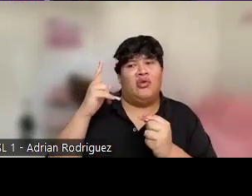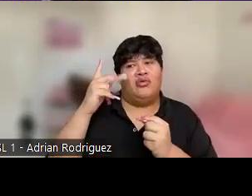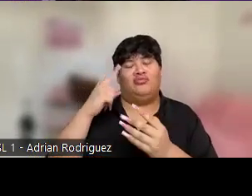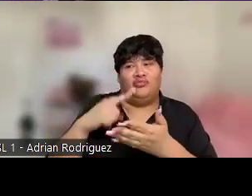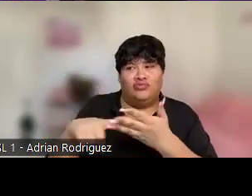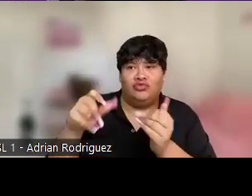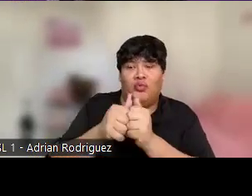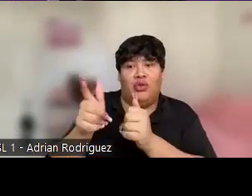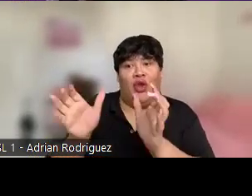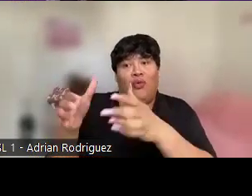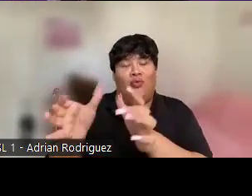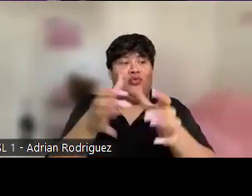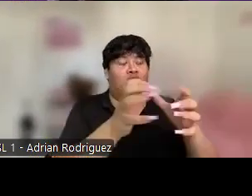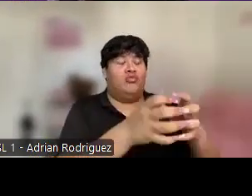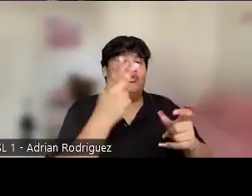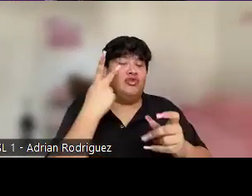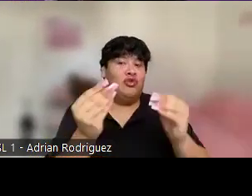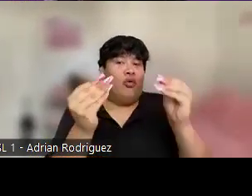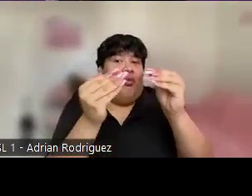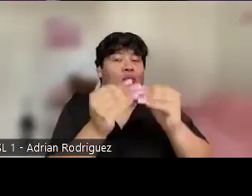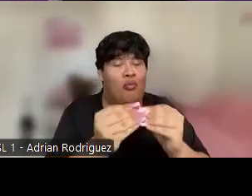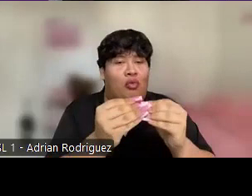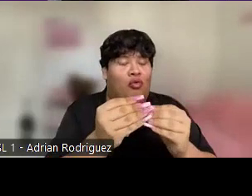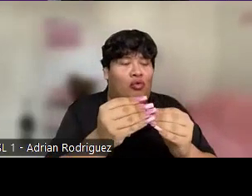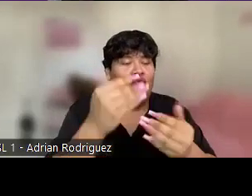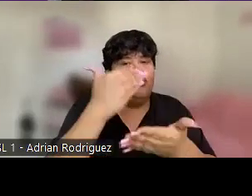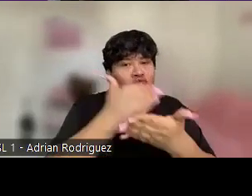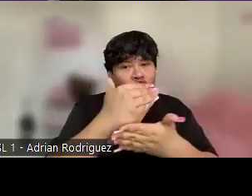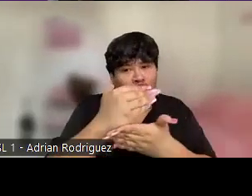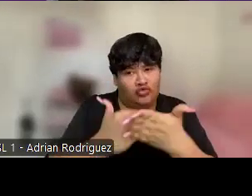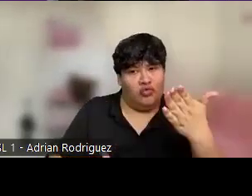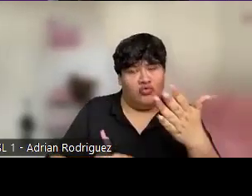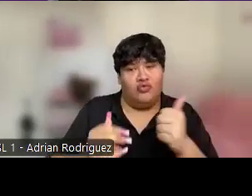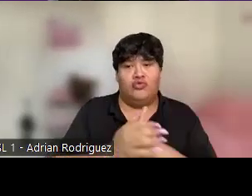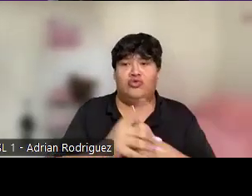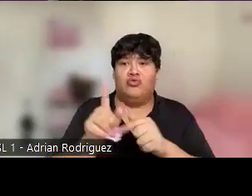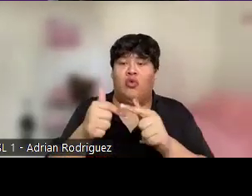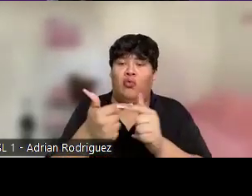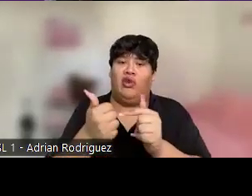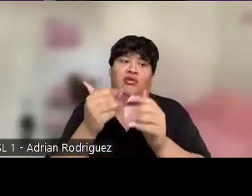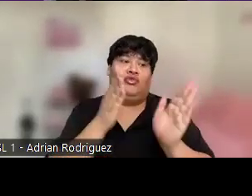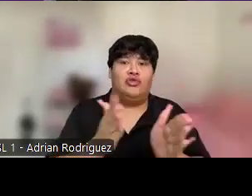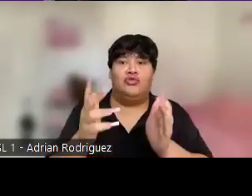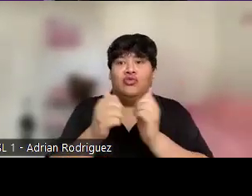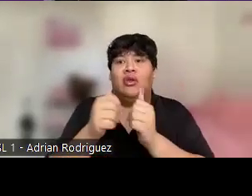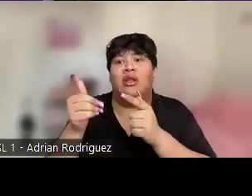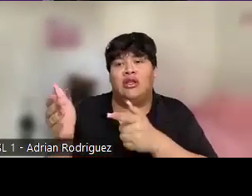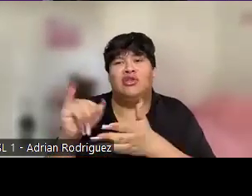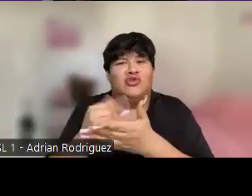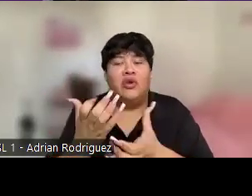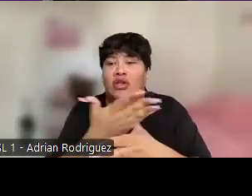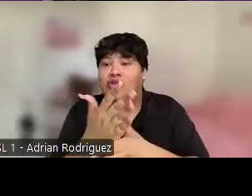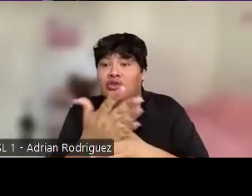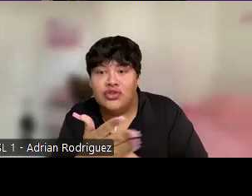to this group to share more exciting results from the US Pointer study as we continue doing that analysis. But just wanted to share